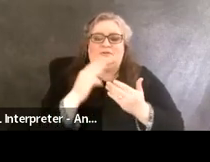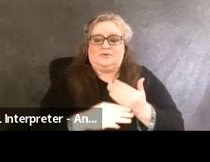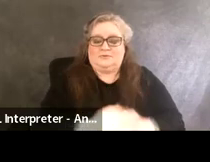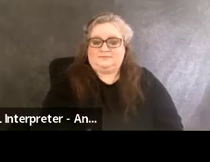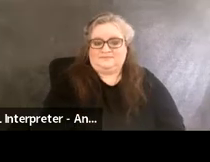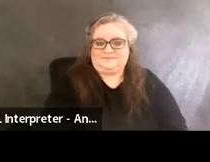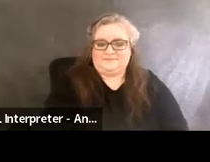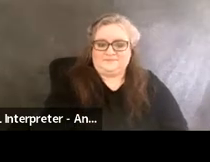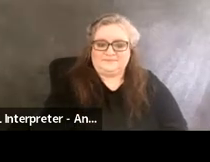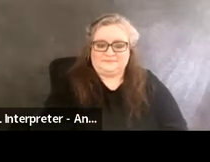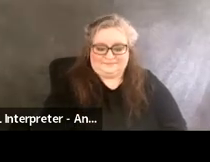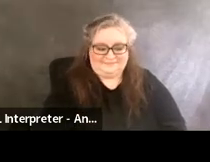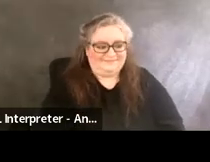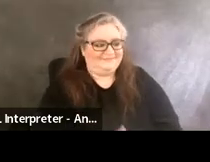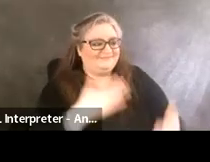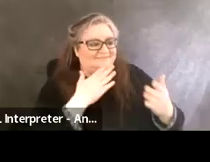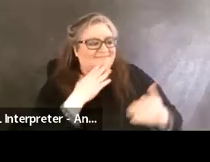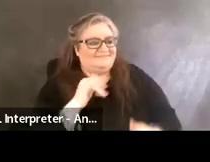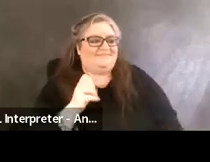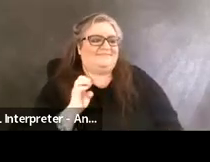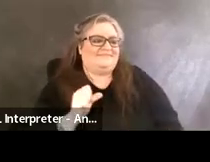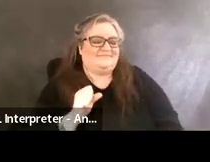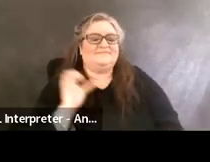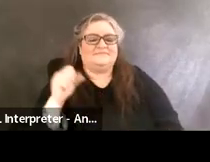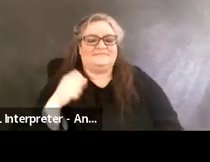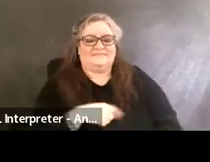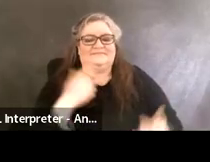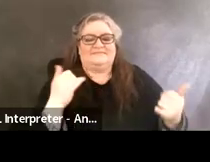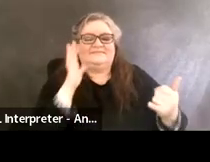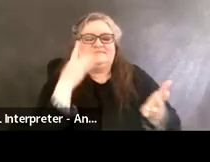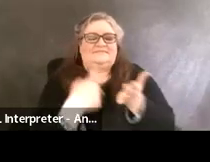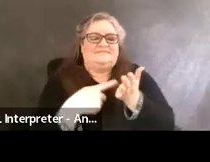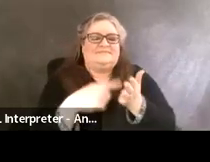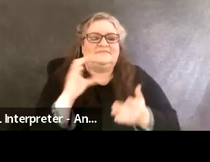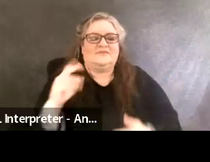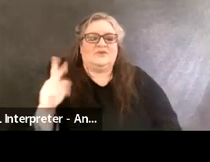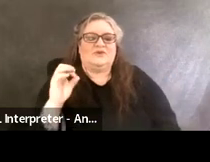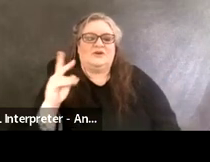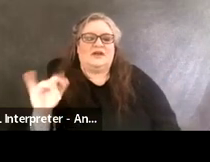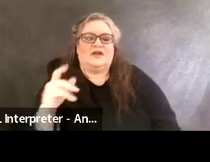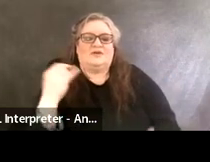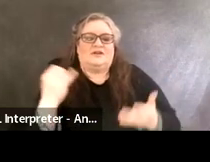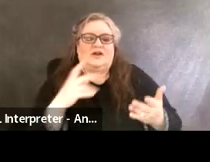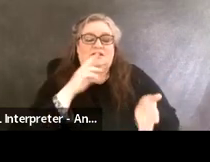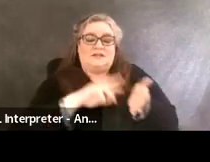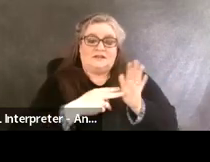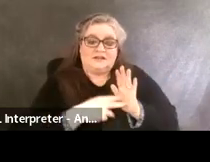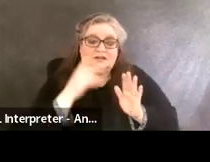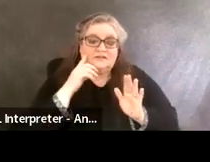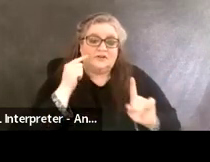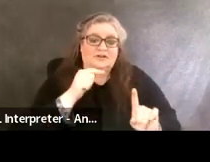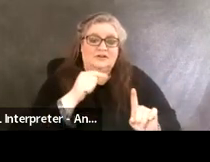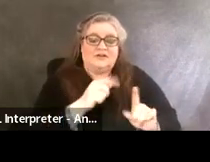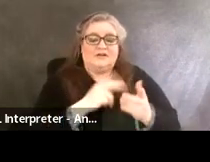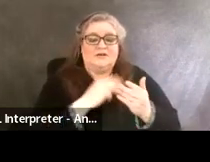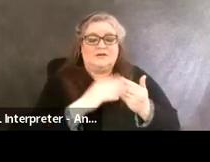today. Great. Thanks, Jess. So today we're going to talk about Cook County Arts, and the intent of this grant program